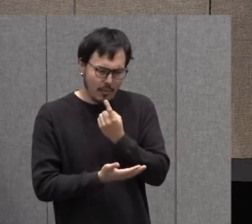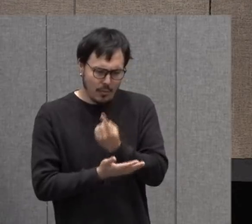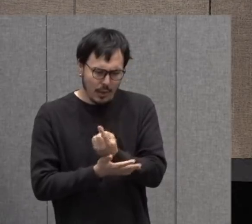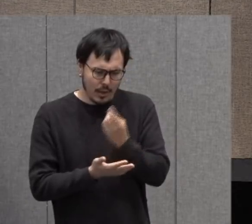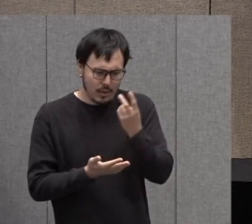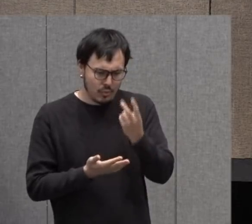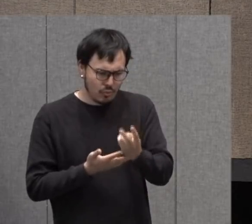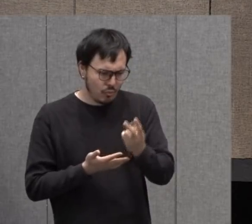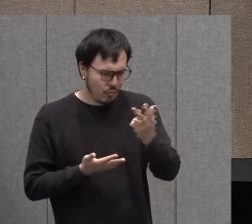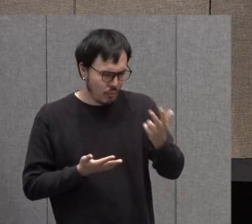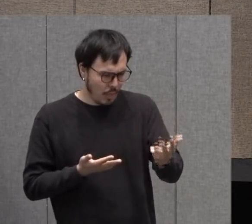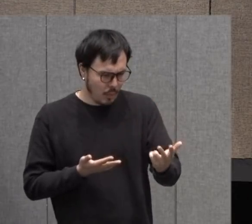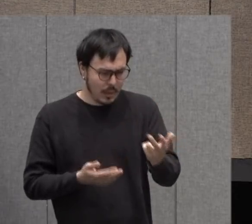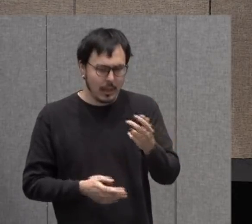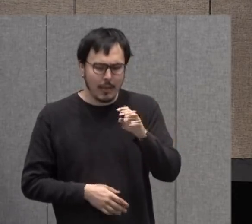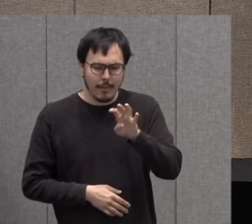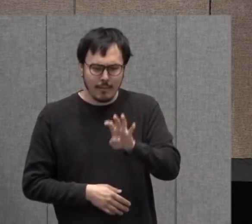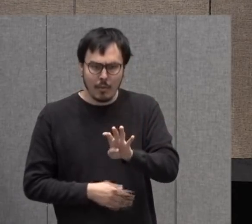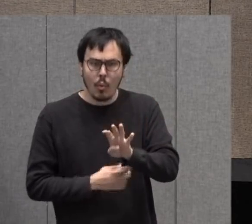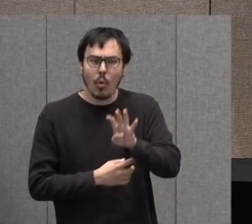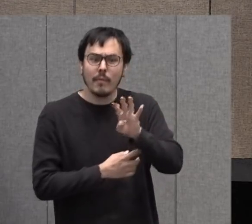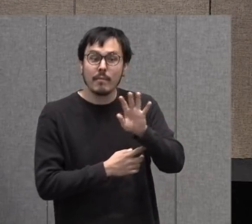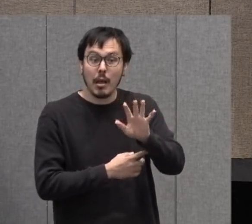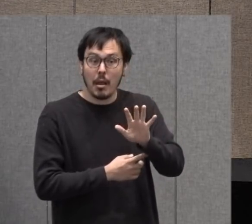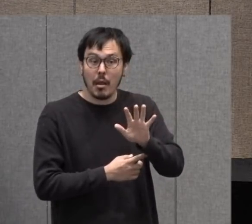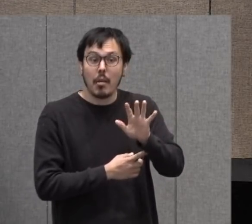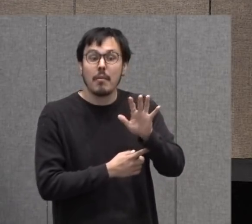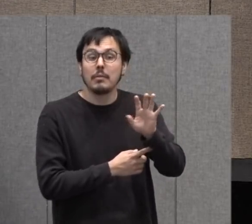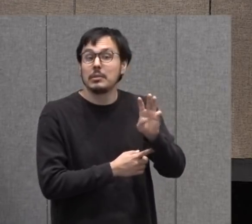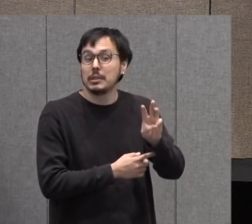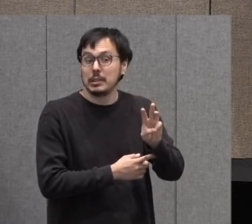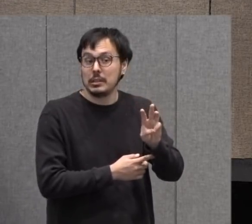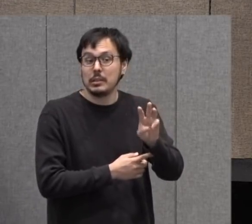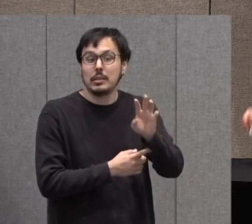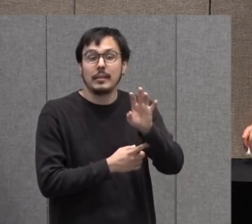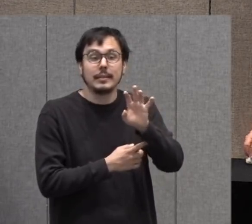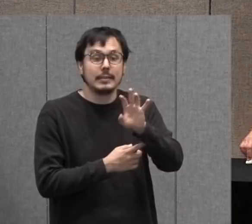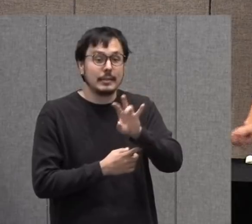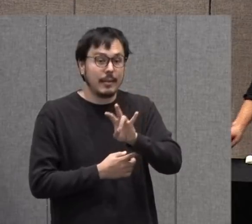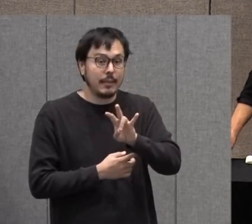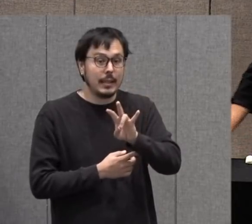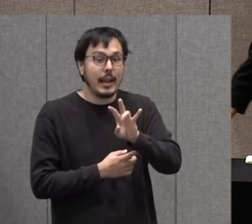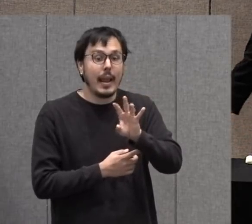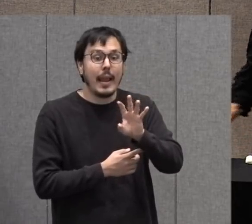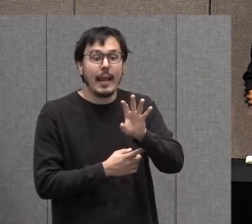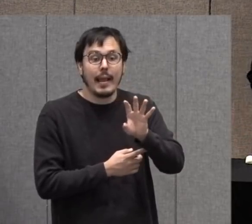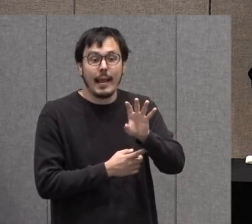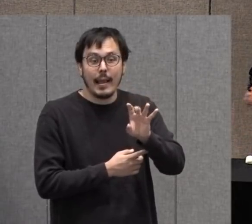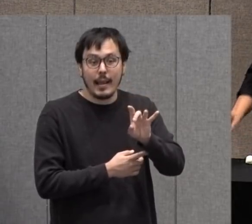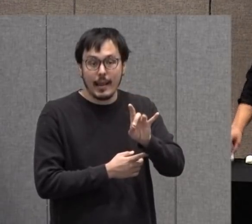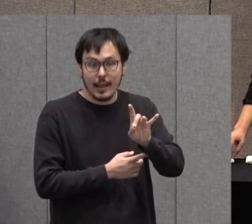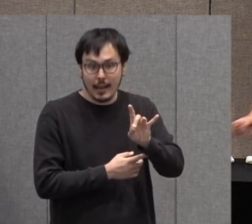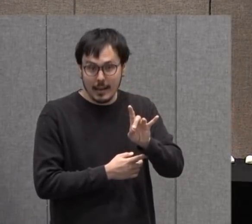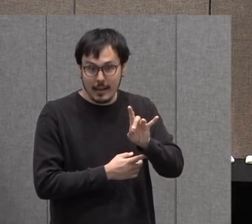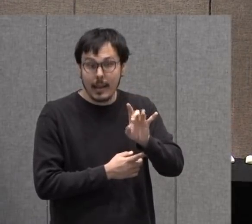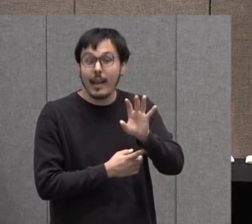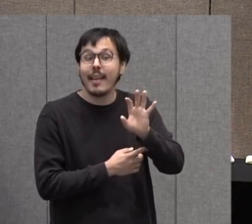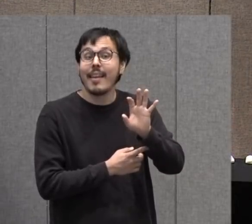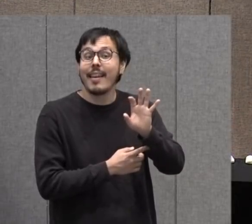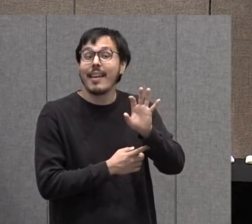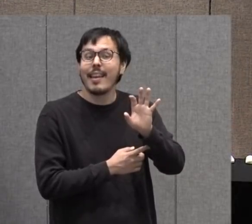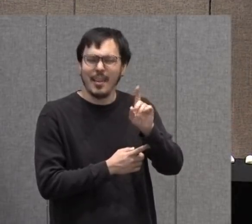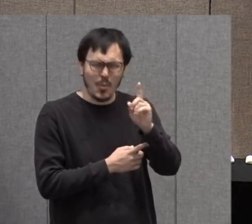and 3 and 4 and 5, 6, 7, and 8, and I